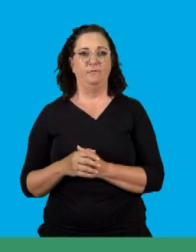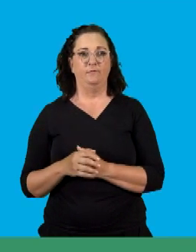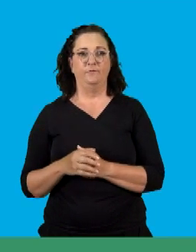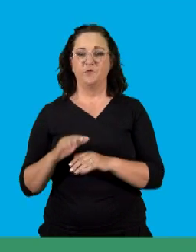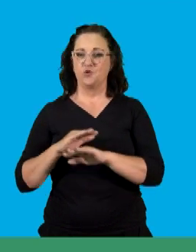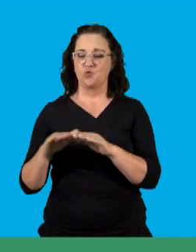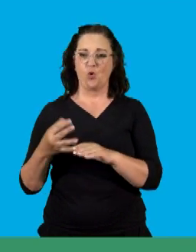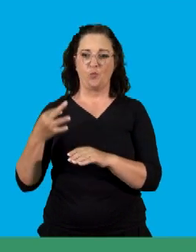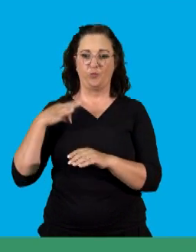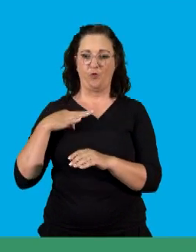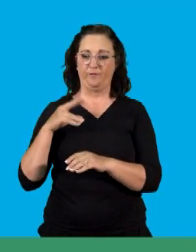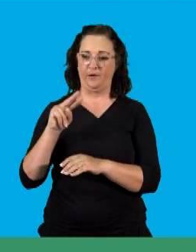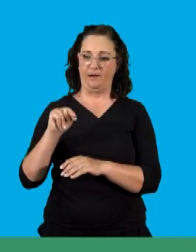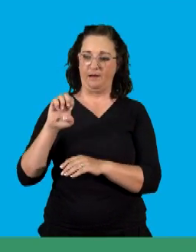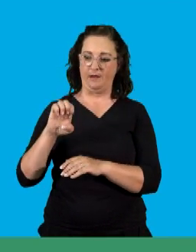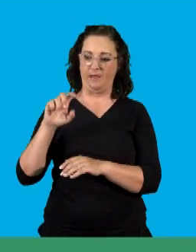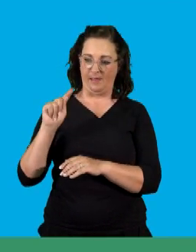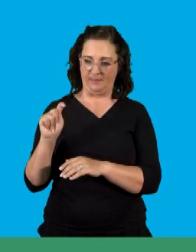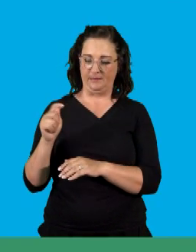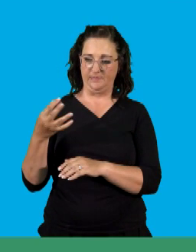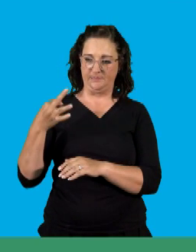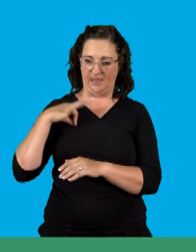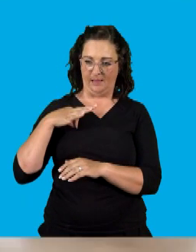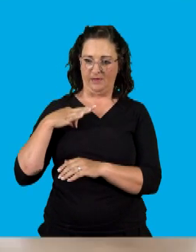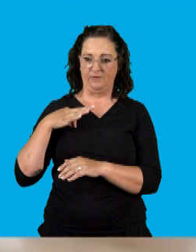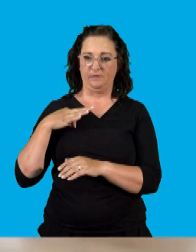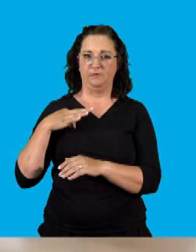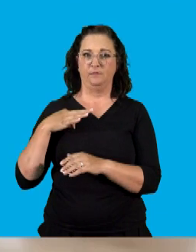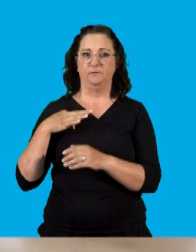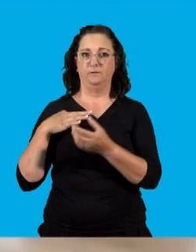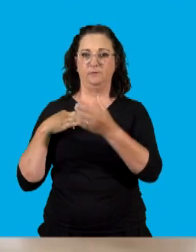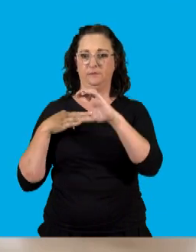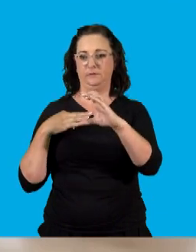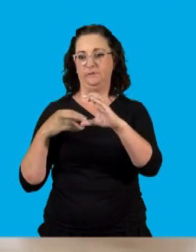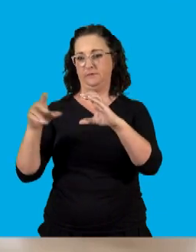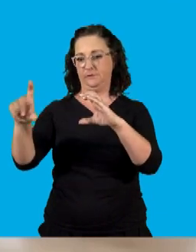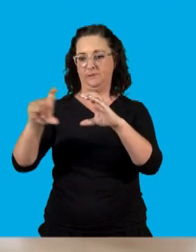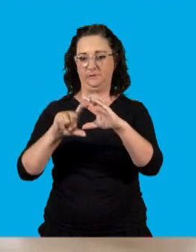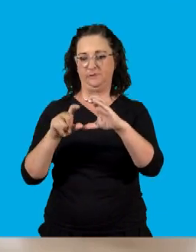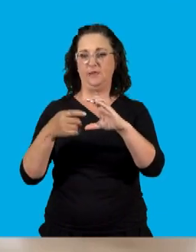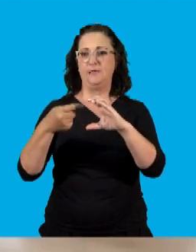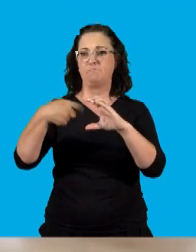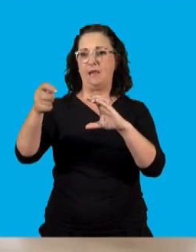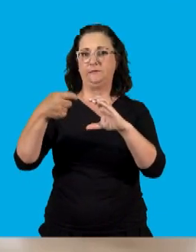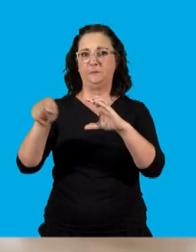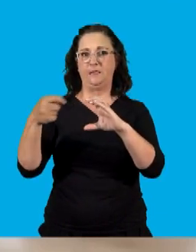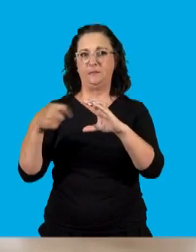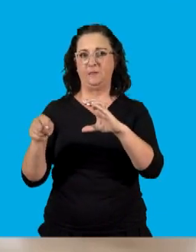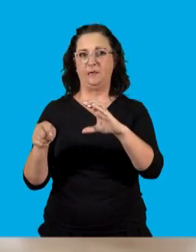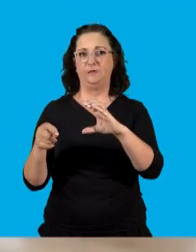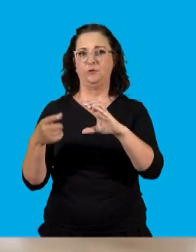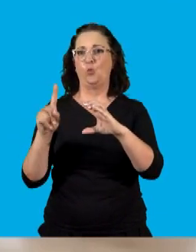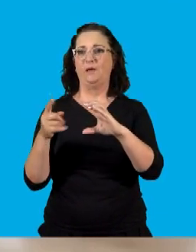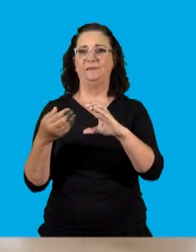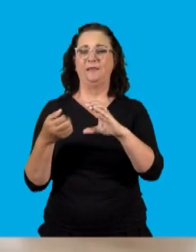non-profit companies, the net income, meaning the income that is left after they have spent money on